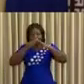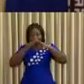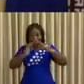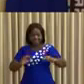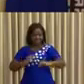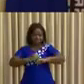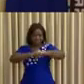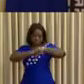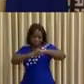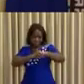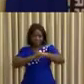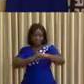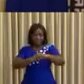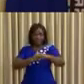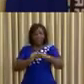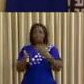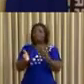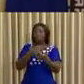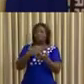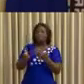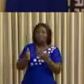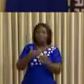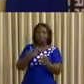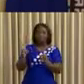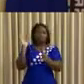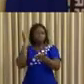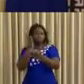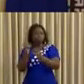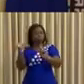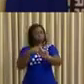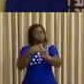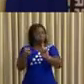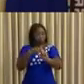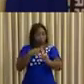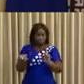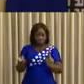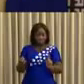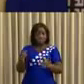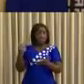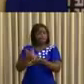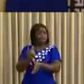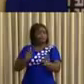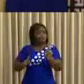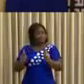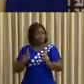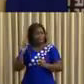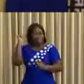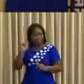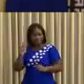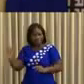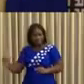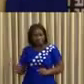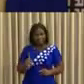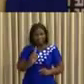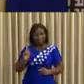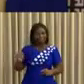security, devoid of intimidation and violence. The Ghanaian people must go about the